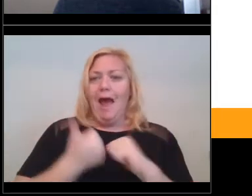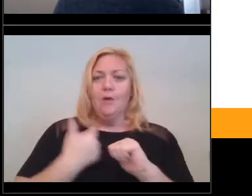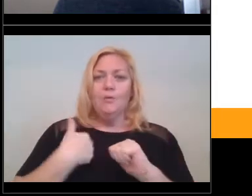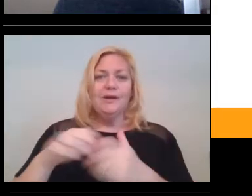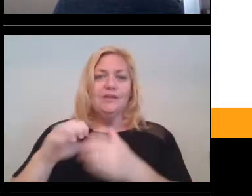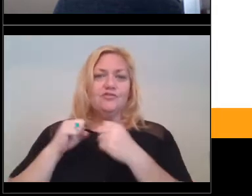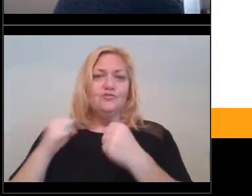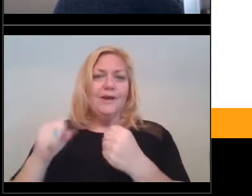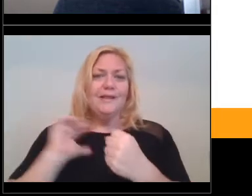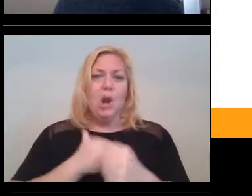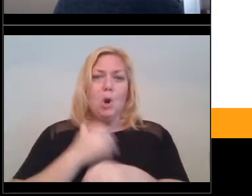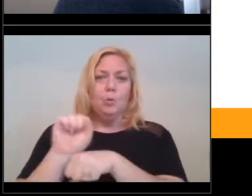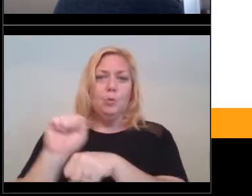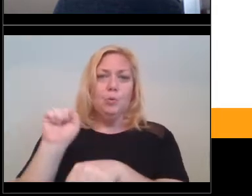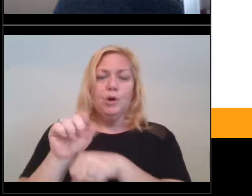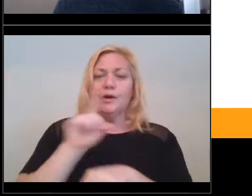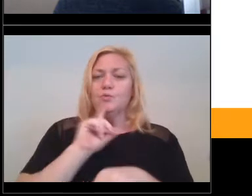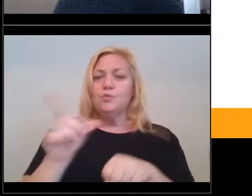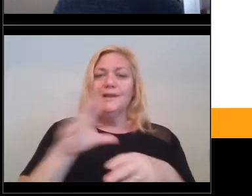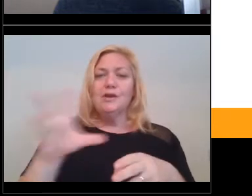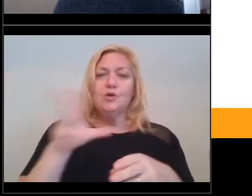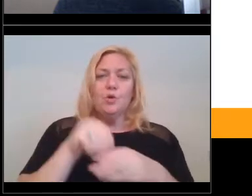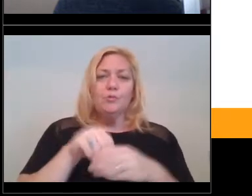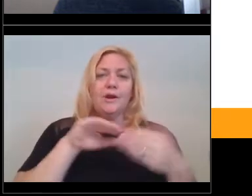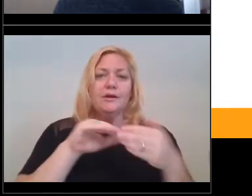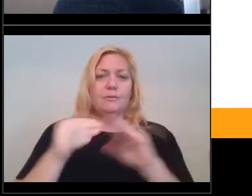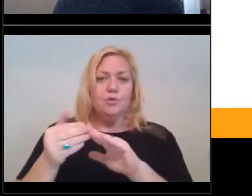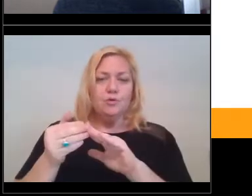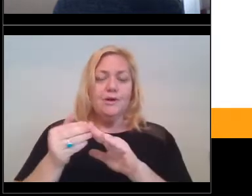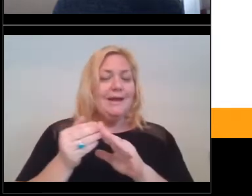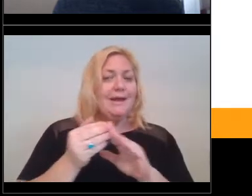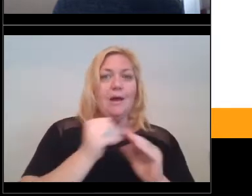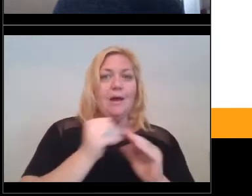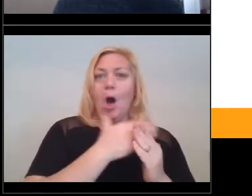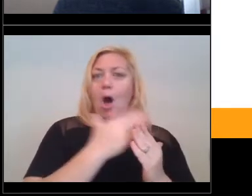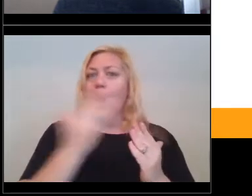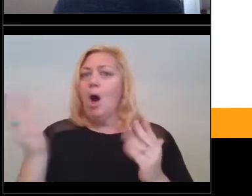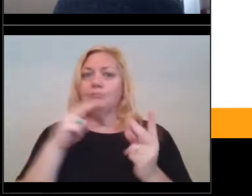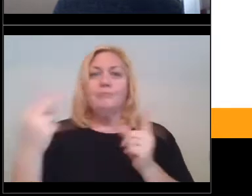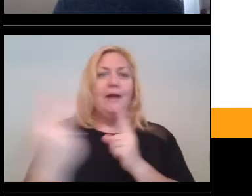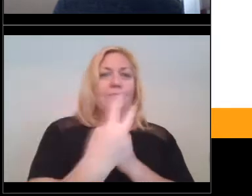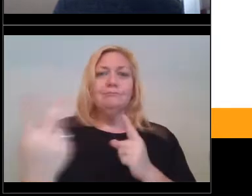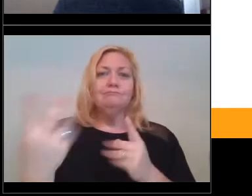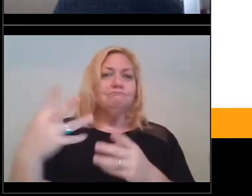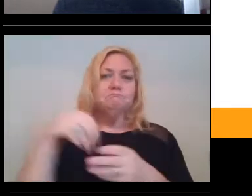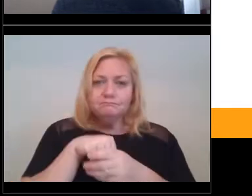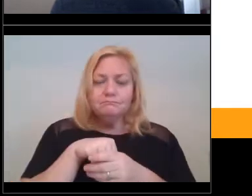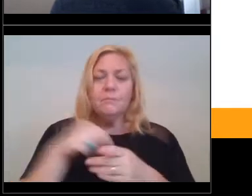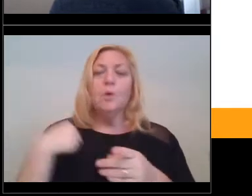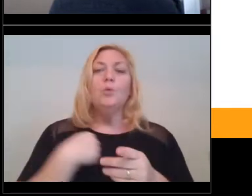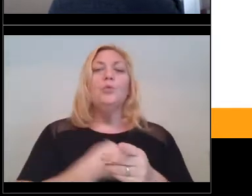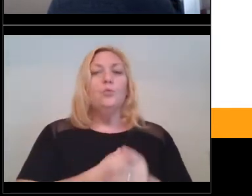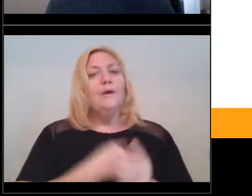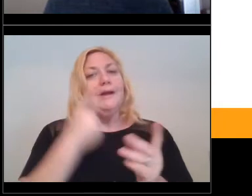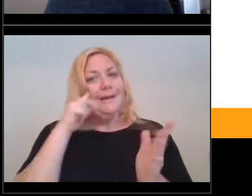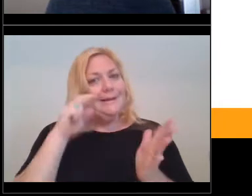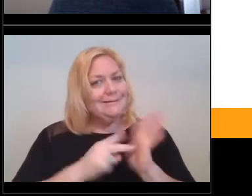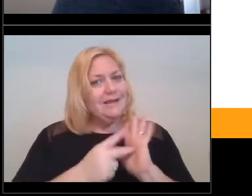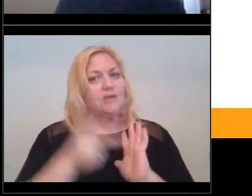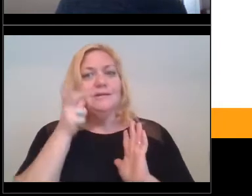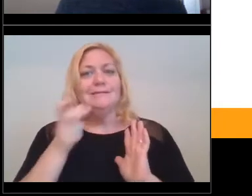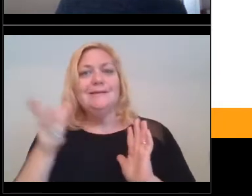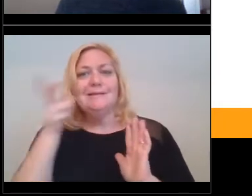work, and really incorporate community at all aspects. We intend to listen and